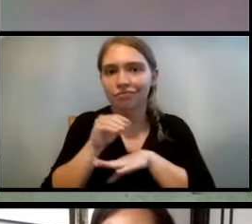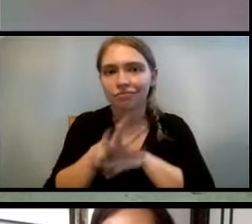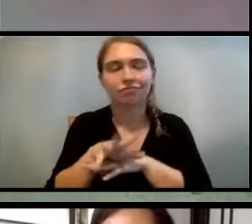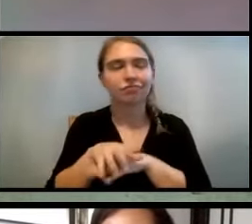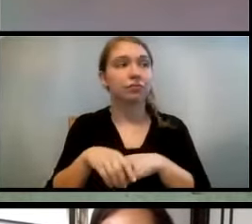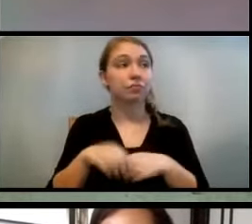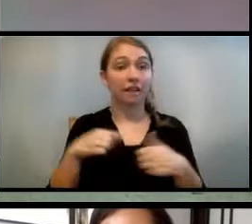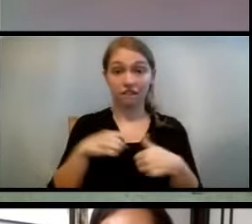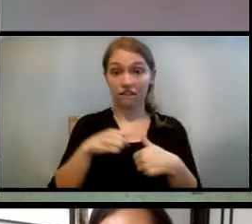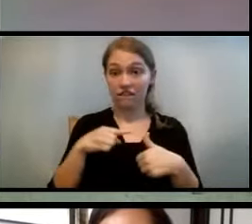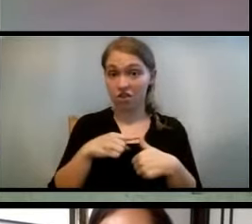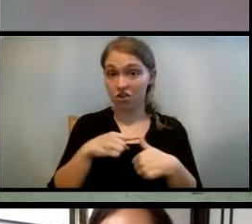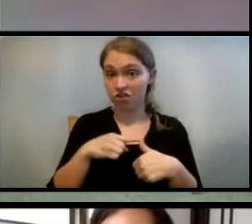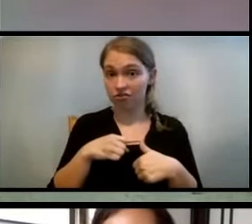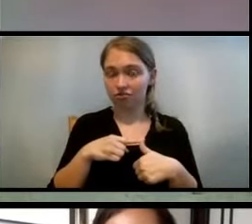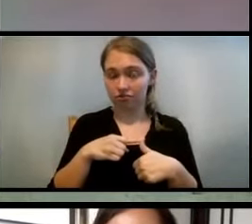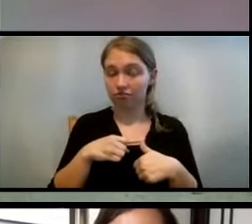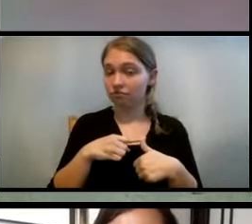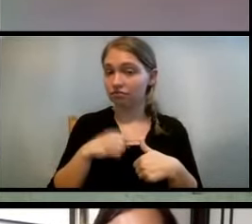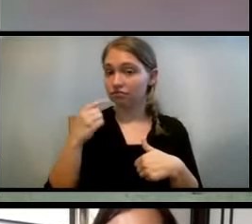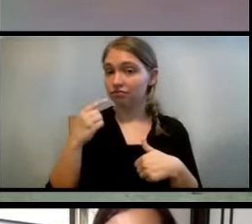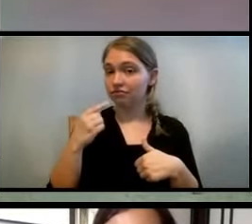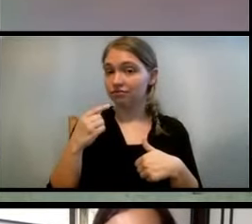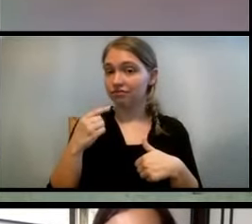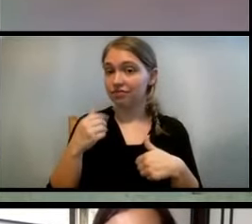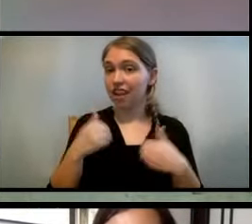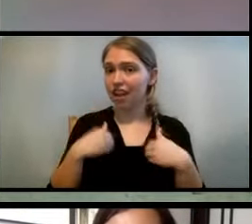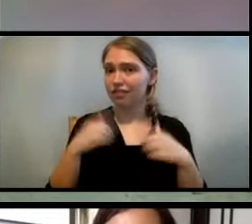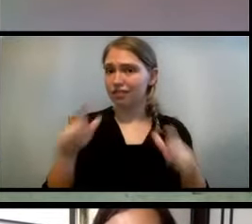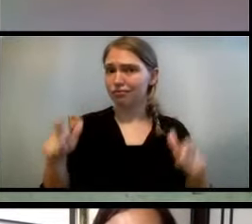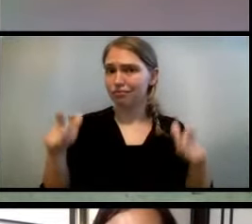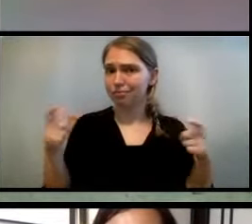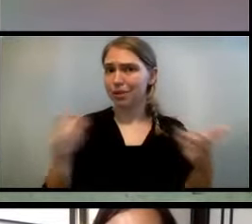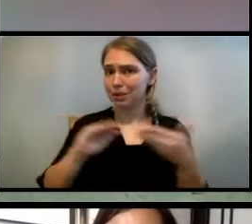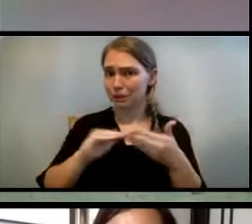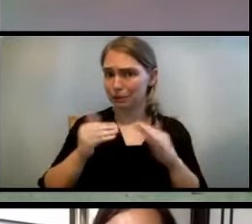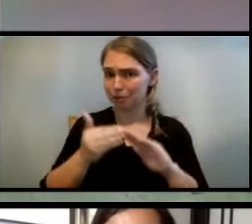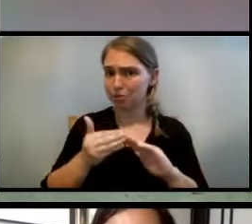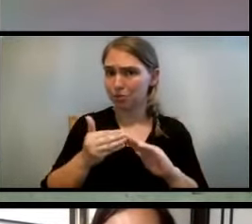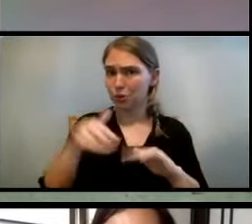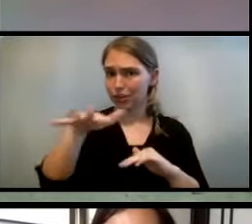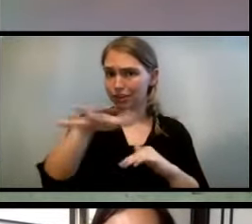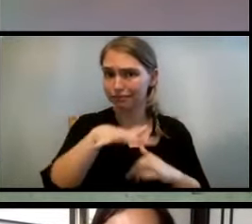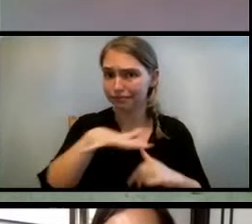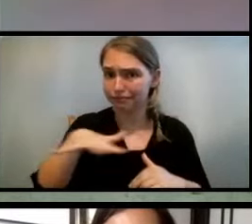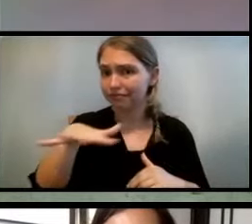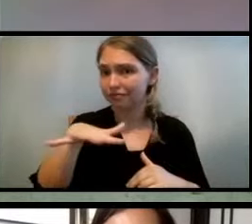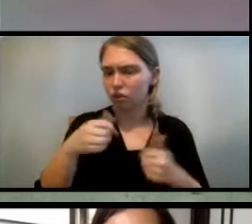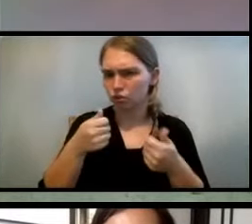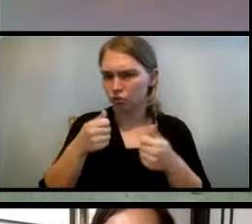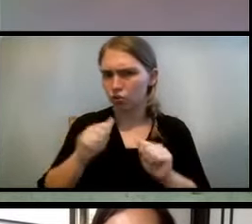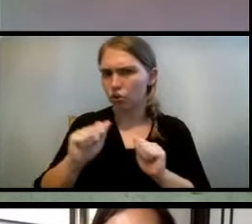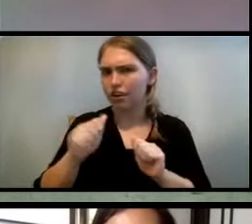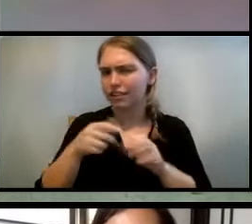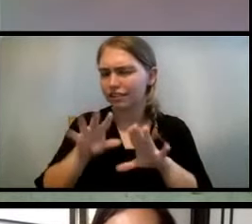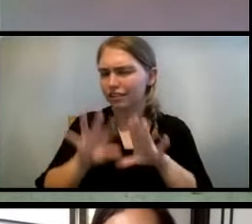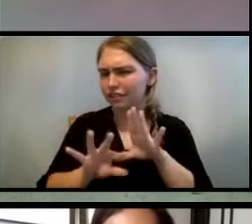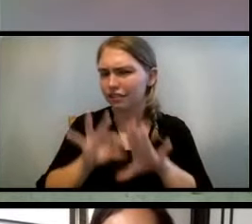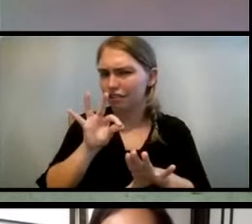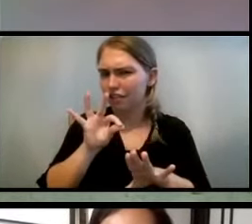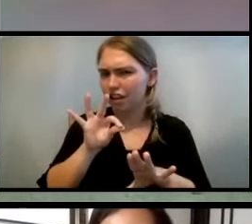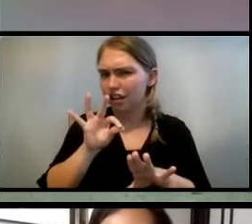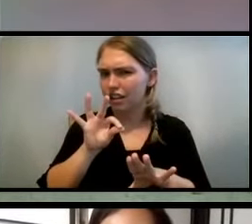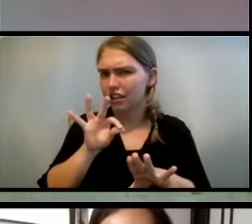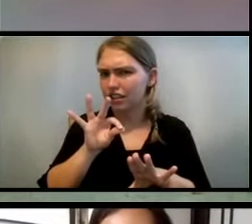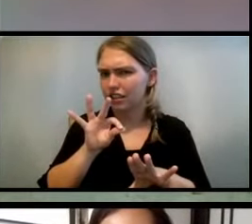thing that I will say is that there is a giant community out there, and trying to find a way into that